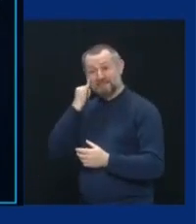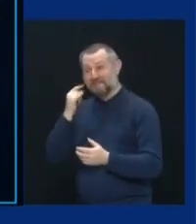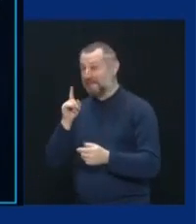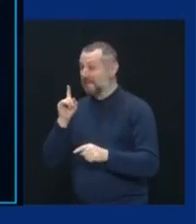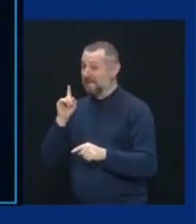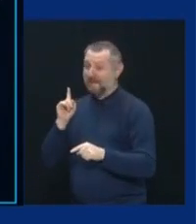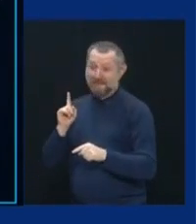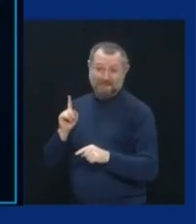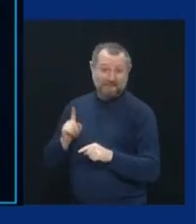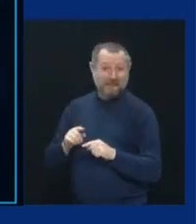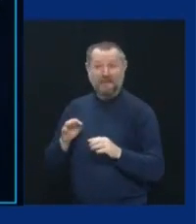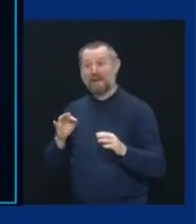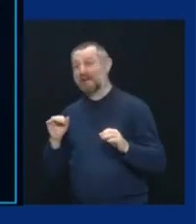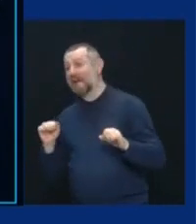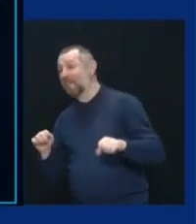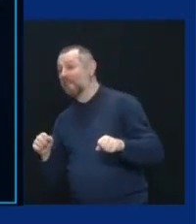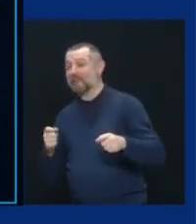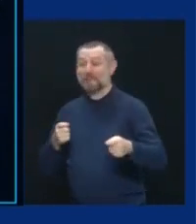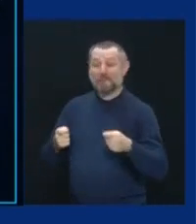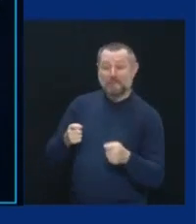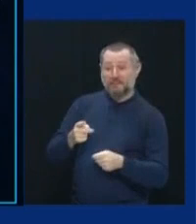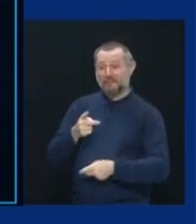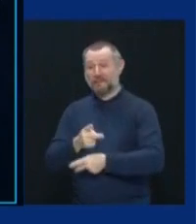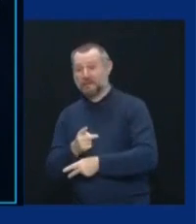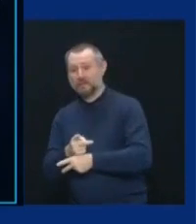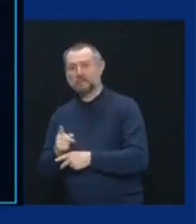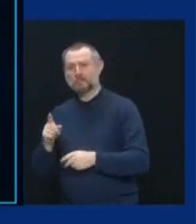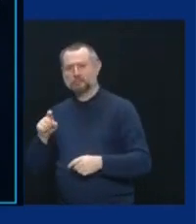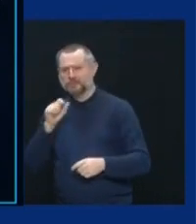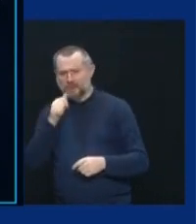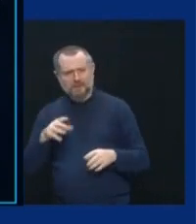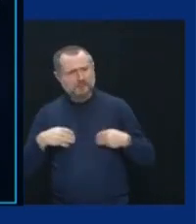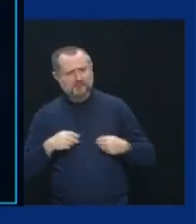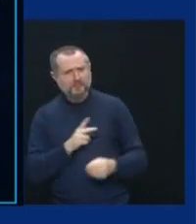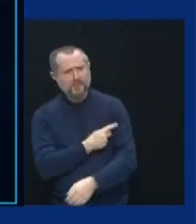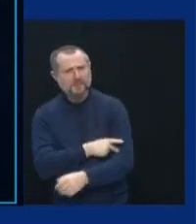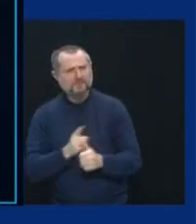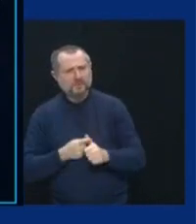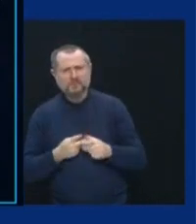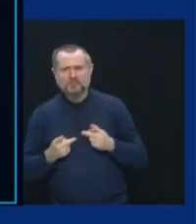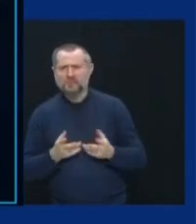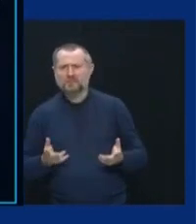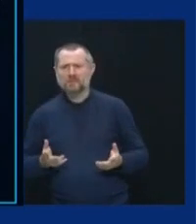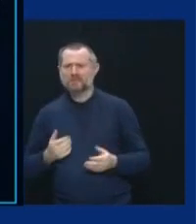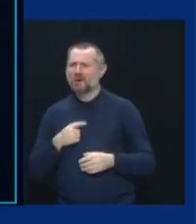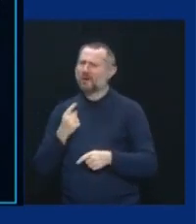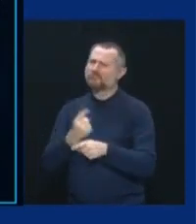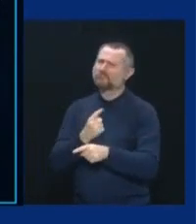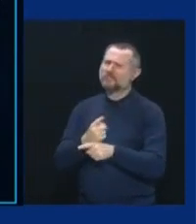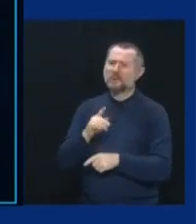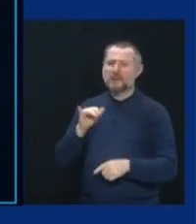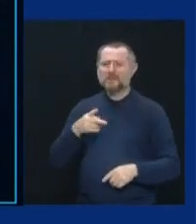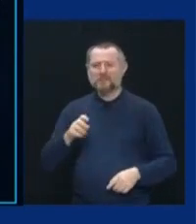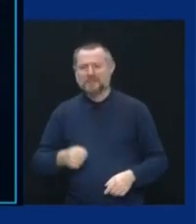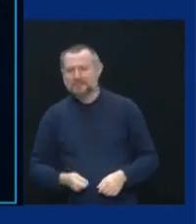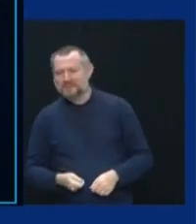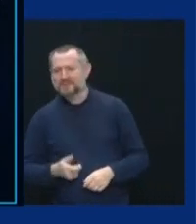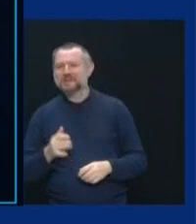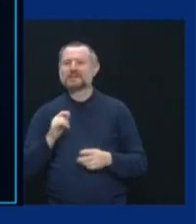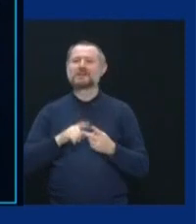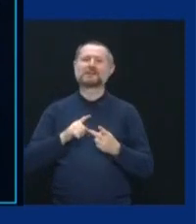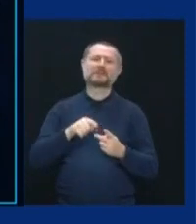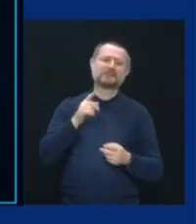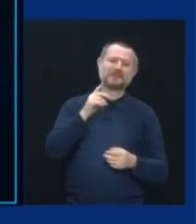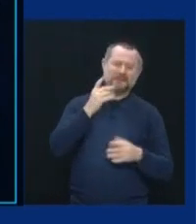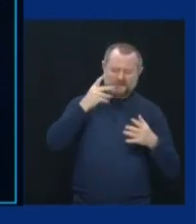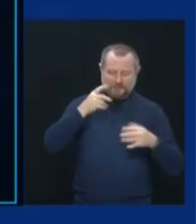not prepared to care for properly, staff, PPE, ability to cohort. That is